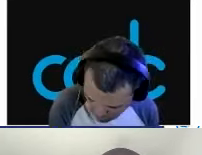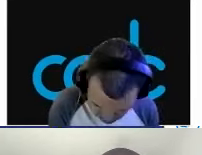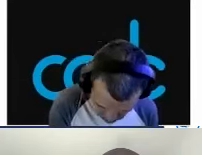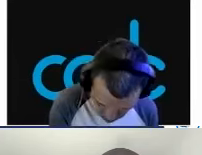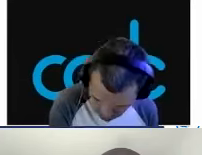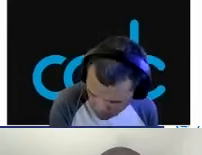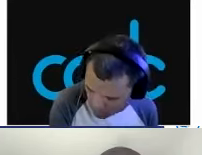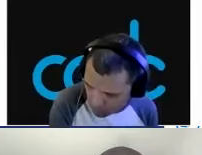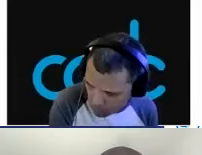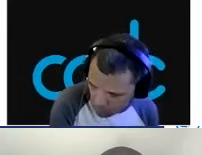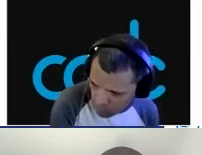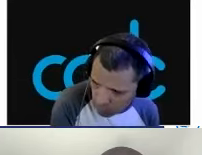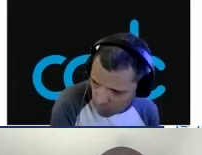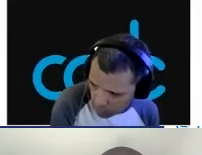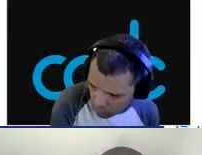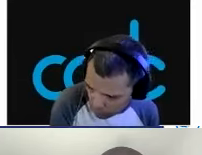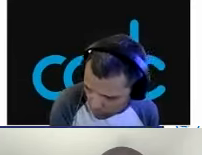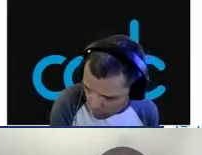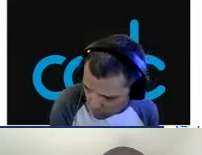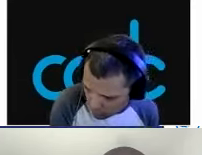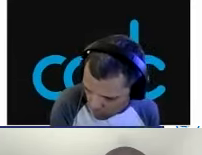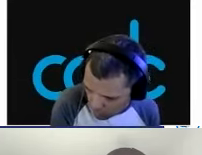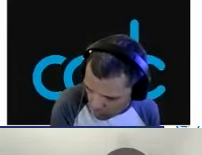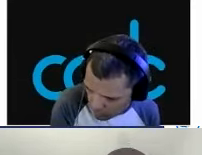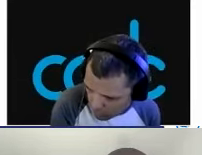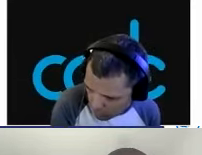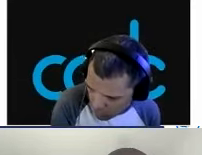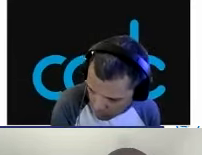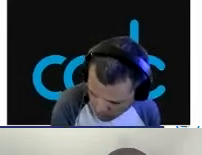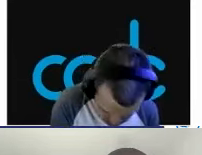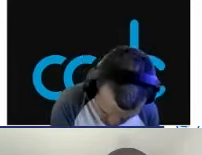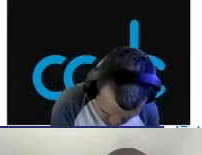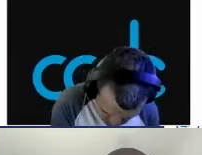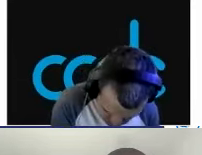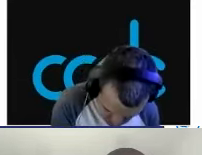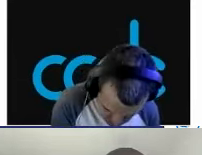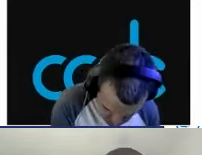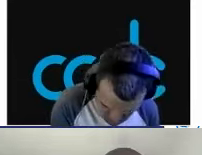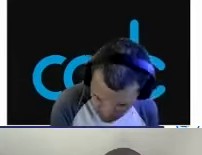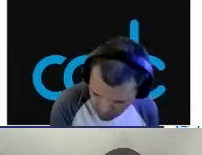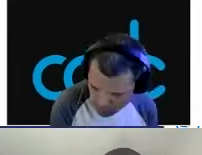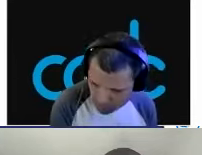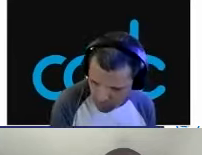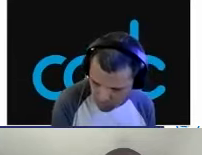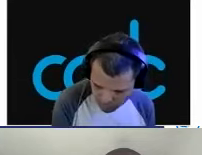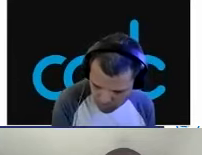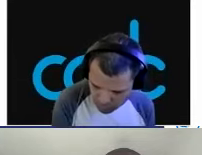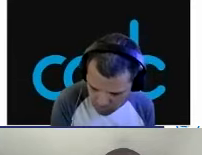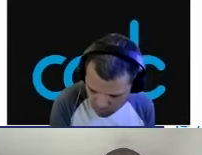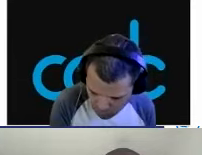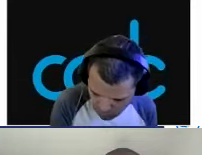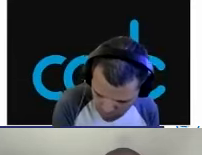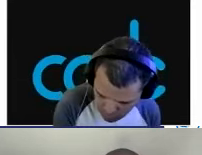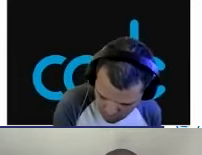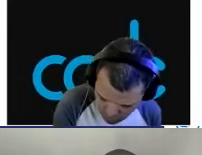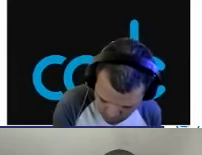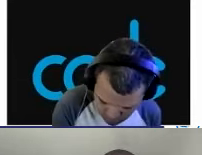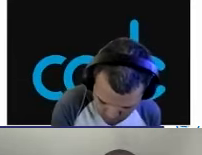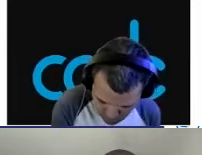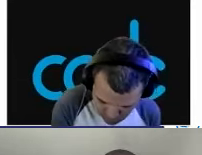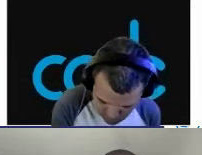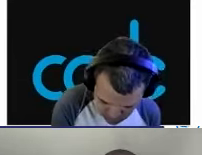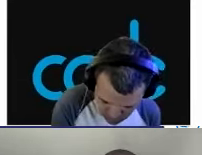I think fraud, waste, and abuse does plague our system. We have a blind eye to it sometimes. And so there's a